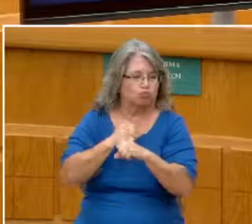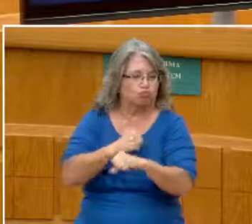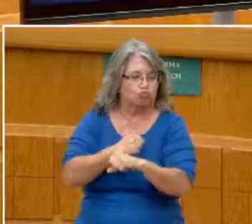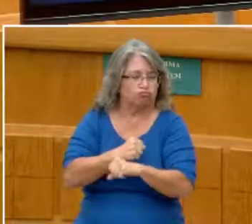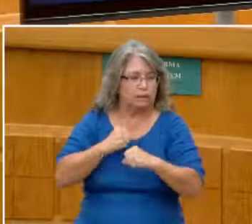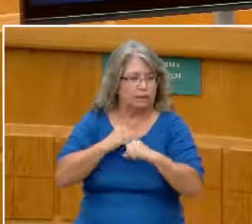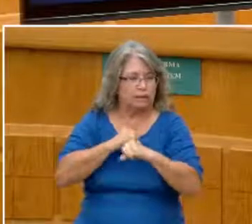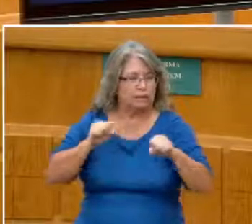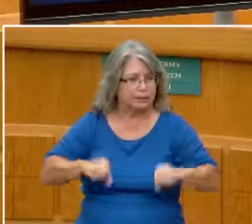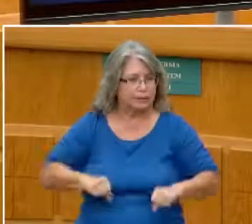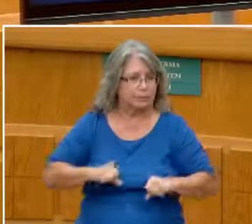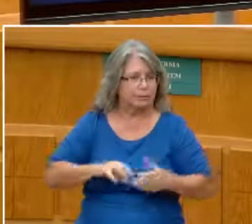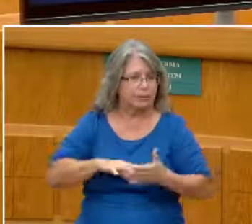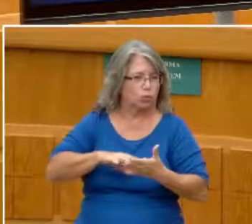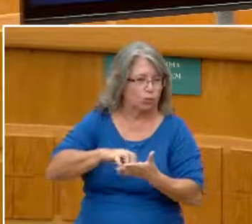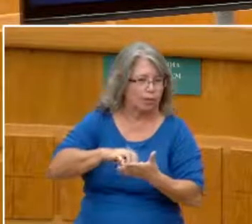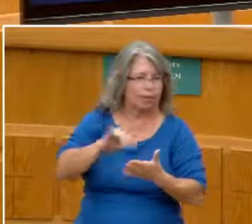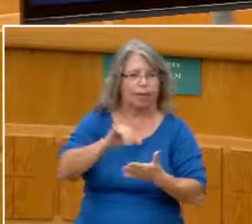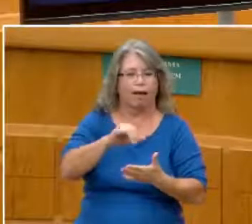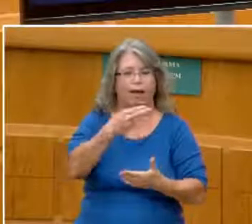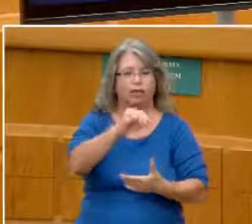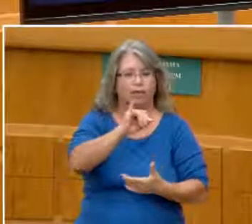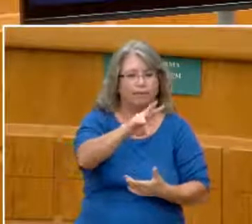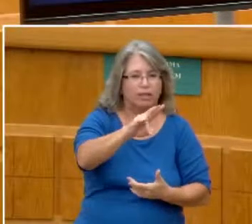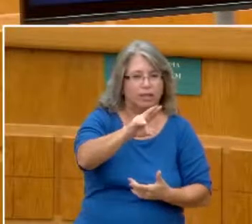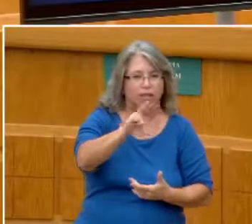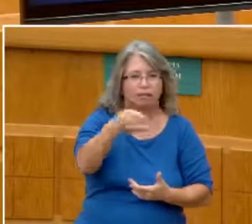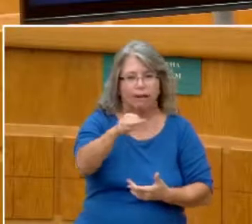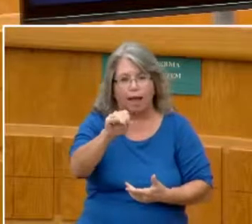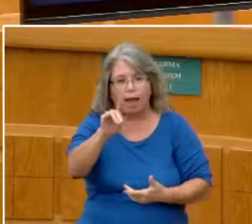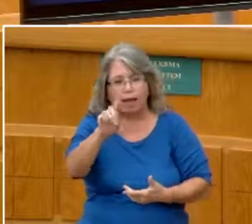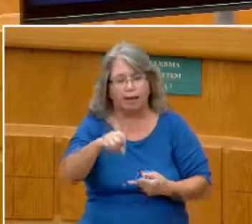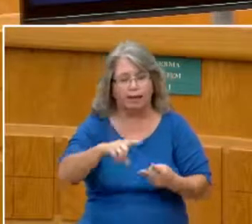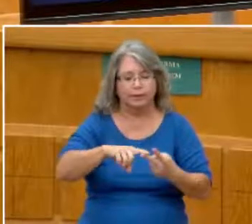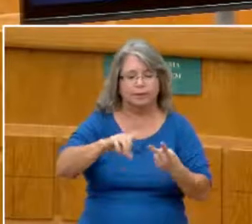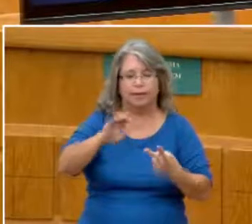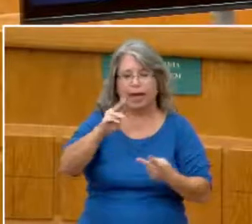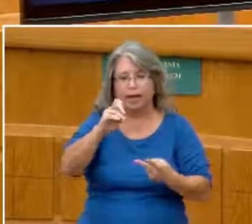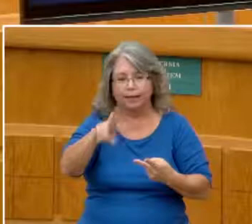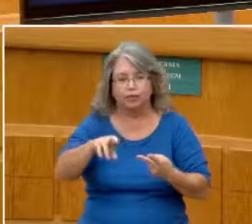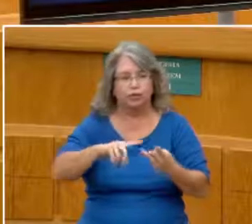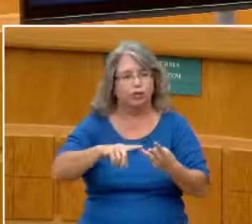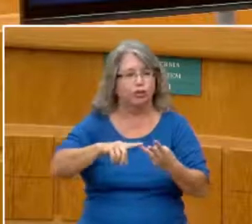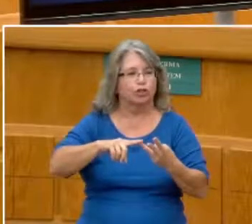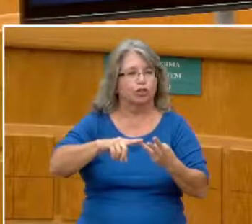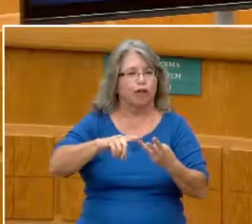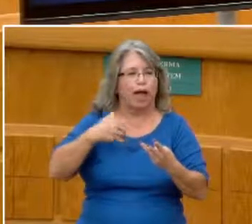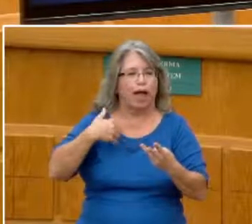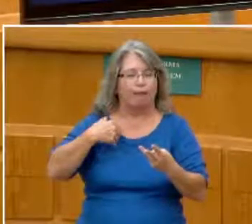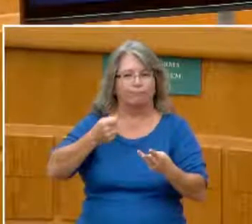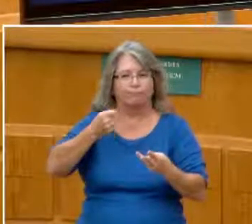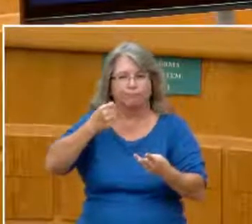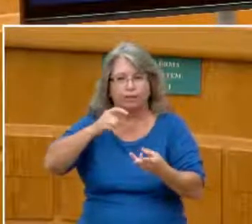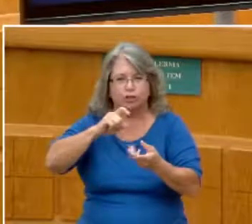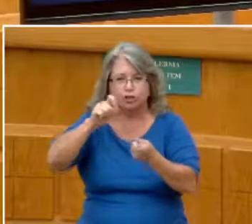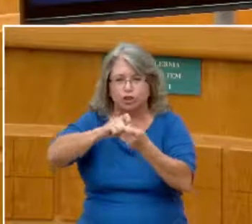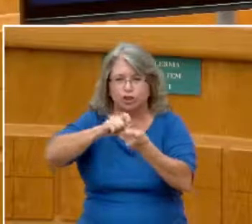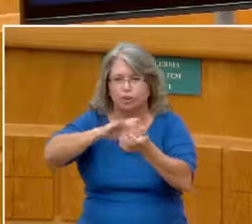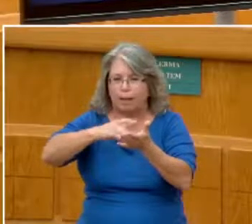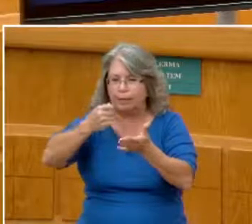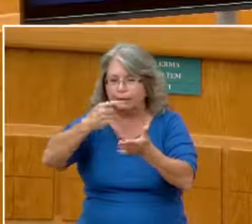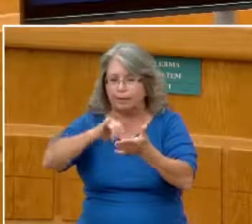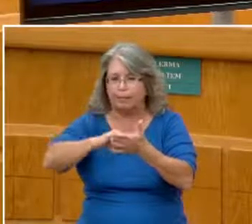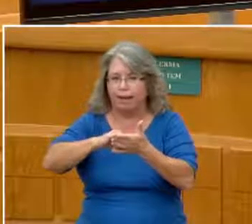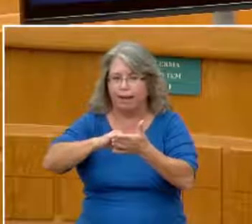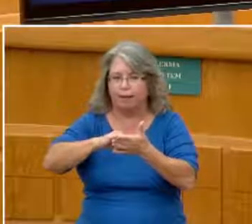are taking certain immunocompromising drugs, or those with inherited diseases that affect the